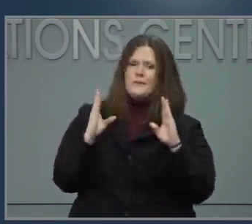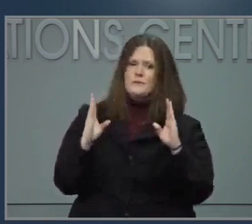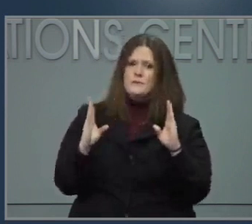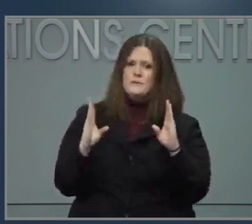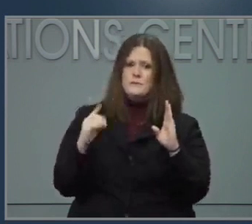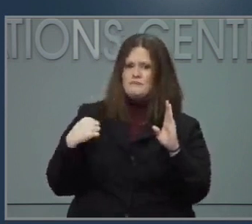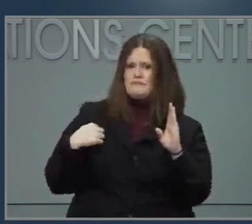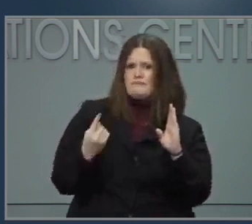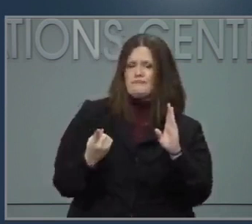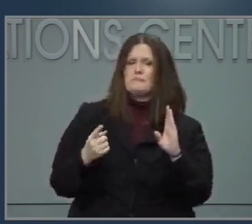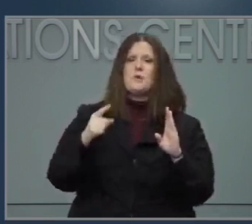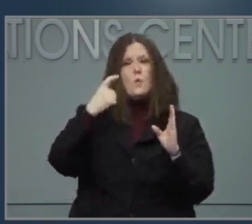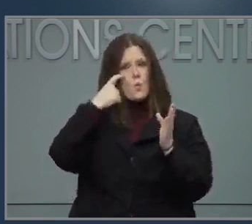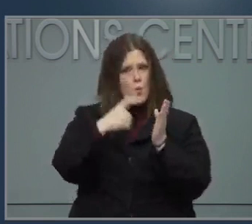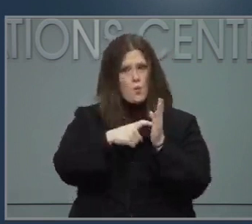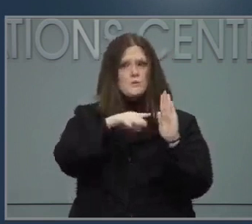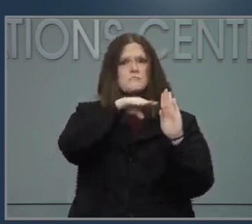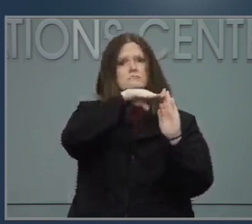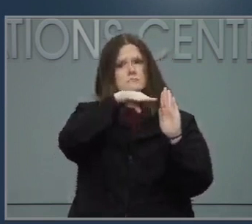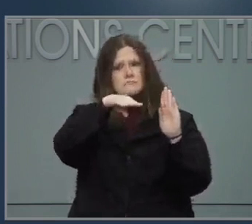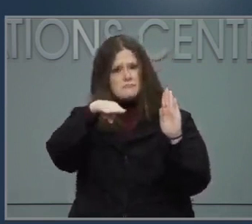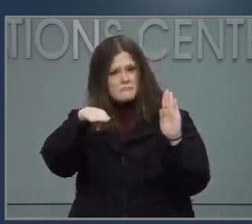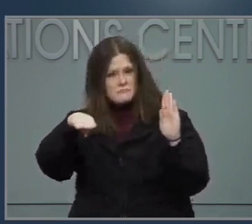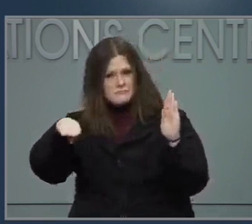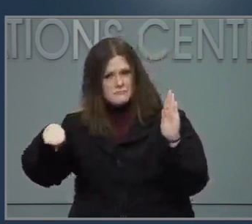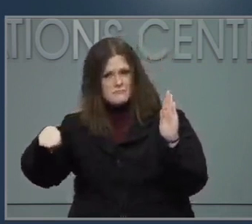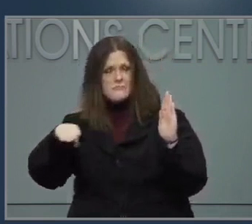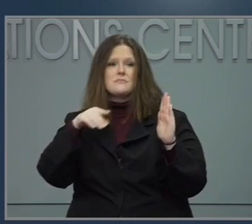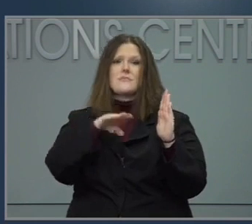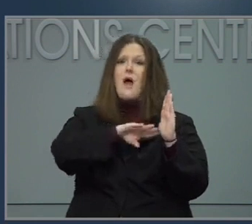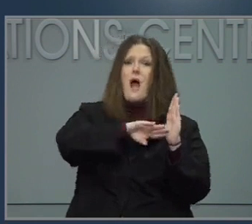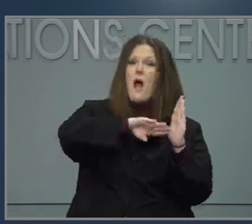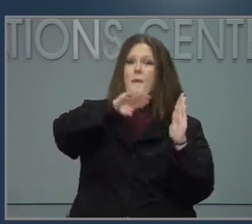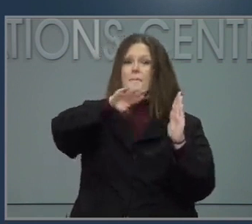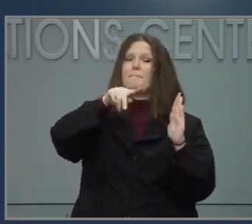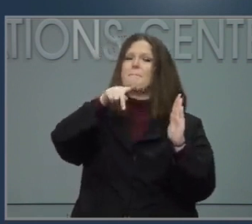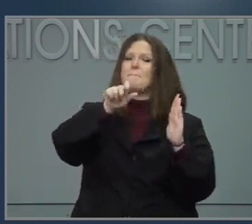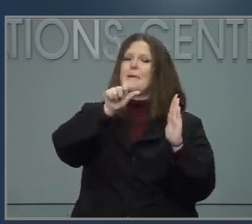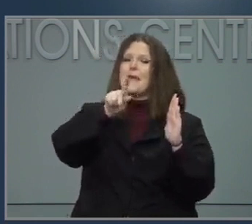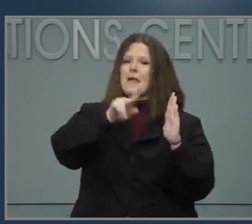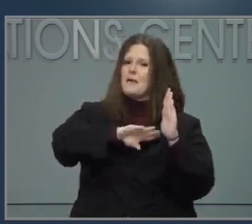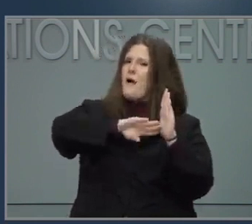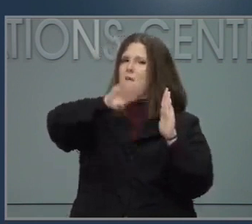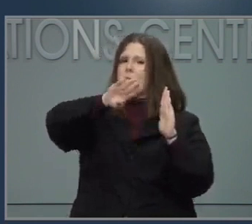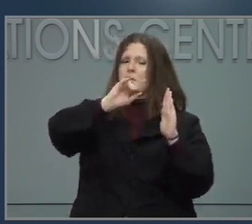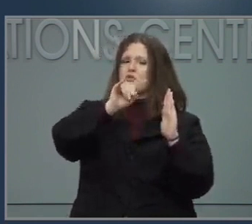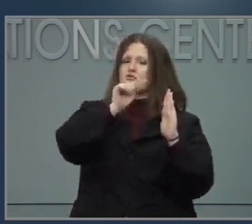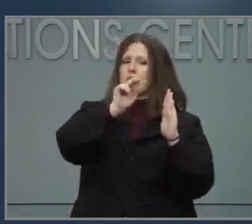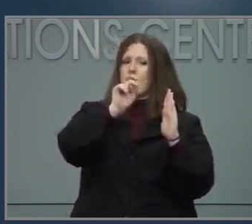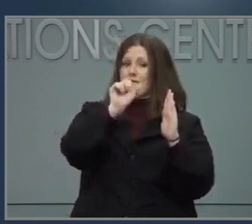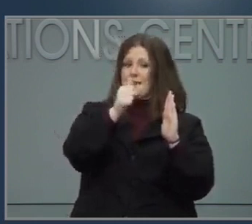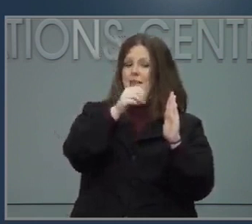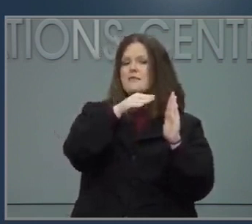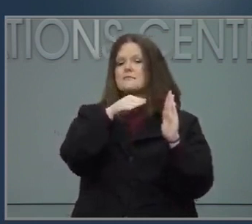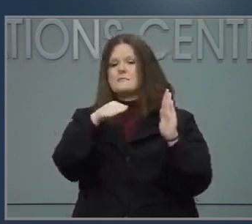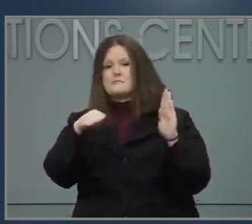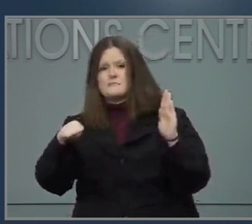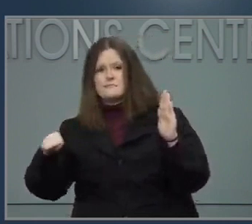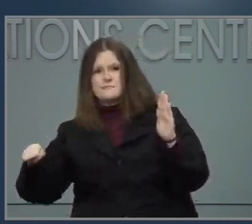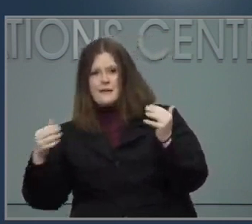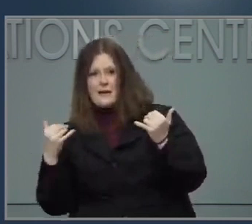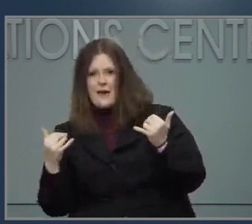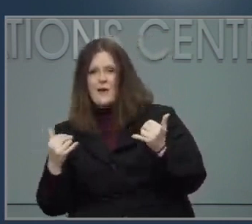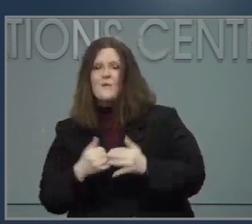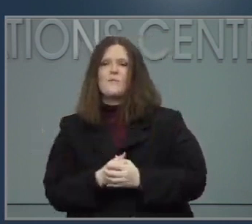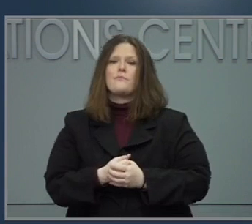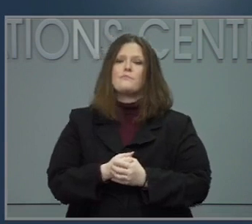that cases have been declining since their peak on January the 10th. Next, we look at the percent of tests